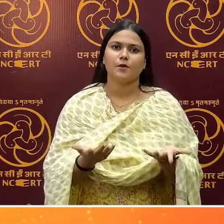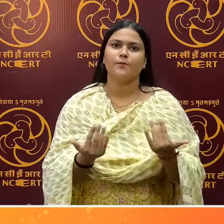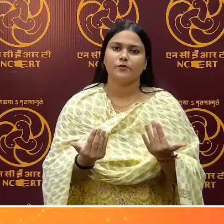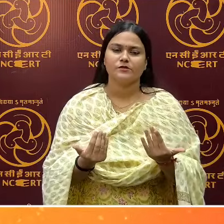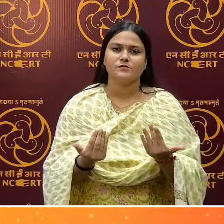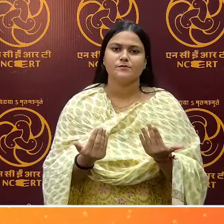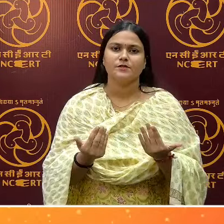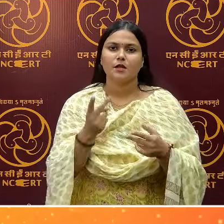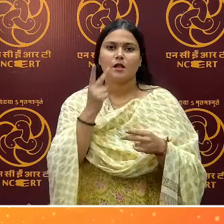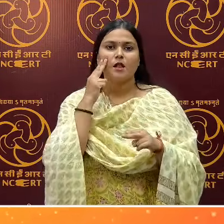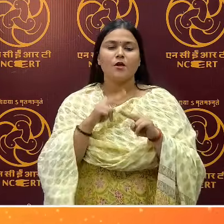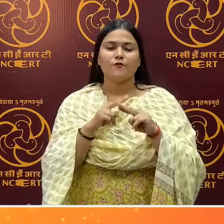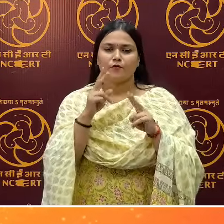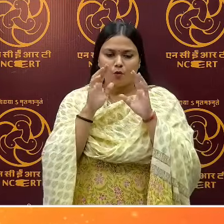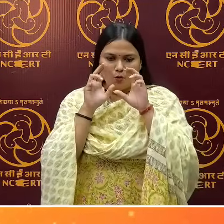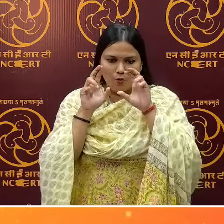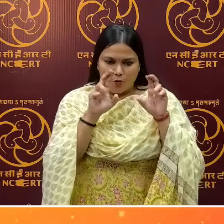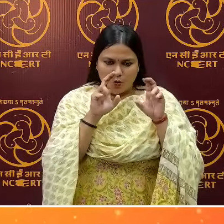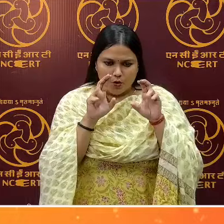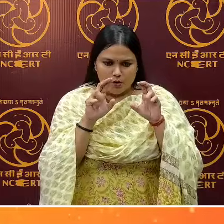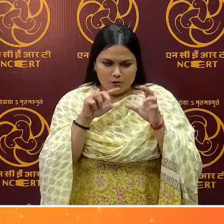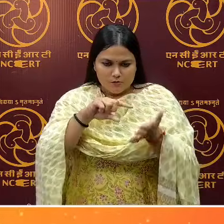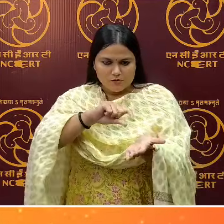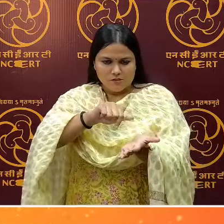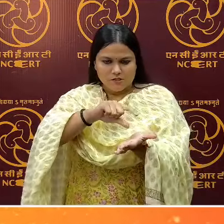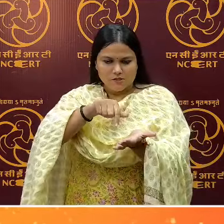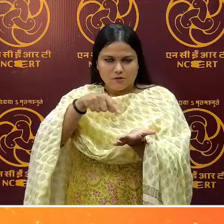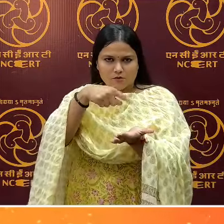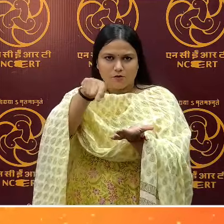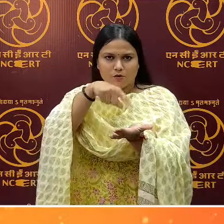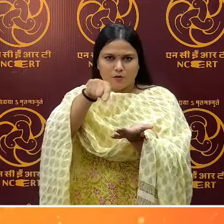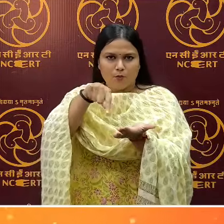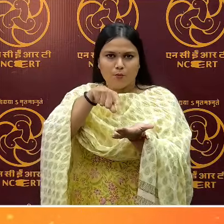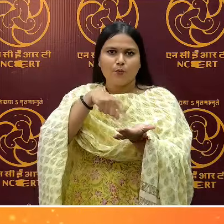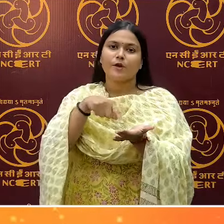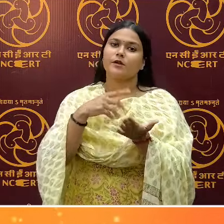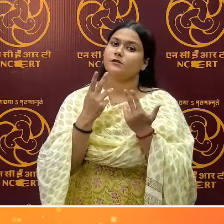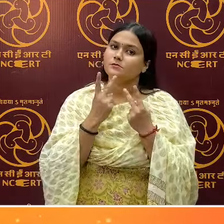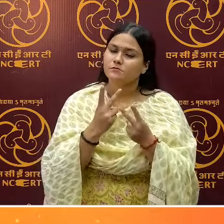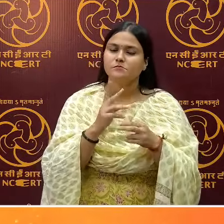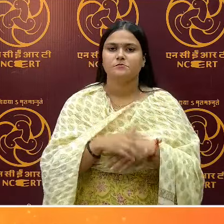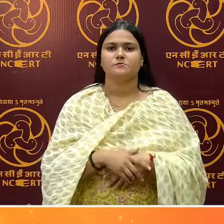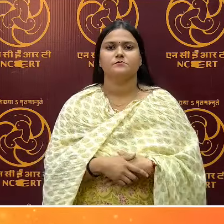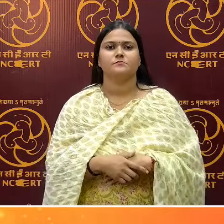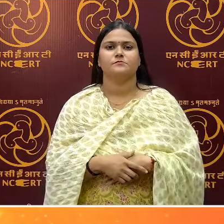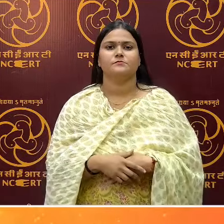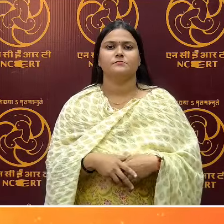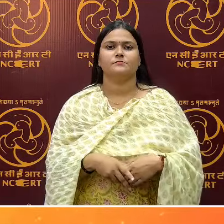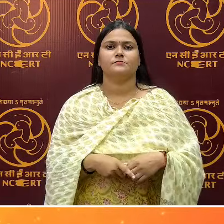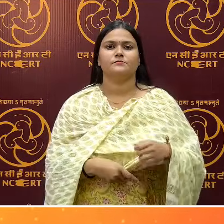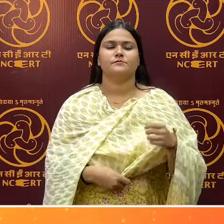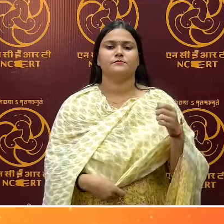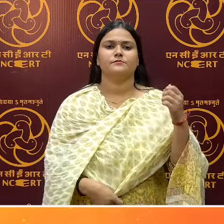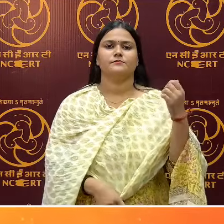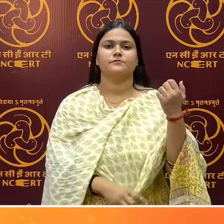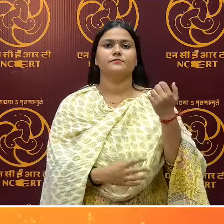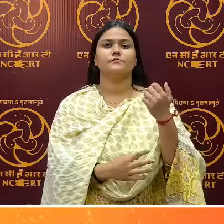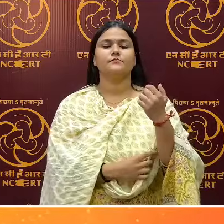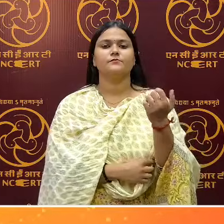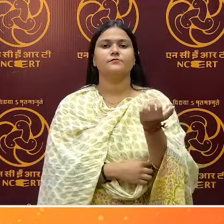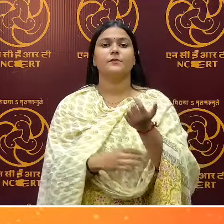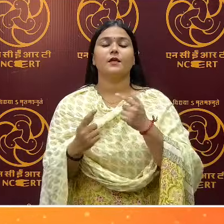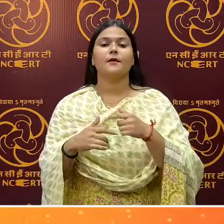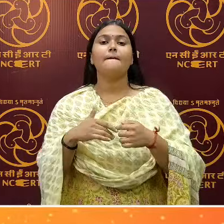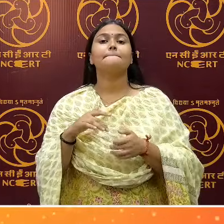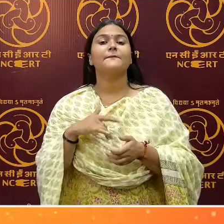fake, very faint ring. Just see. Yes. It formed a very faint ring. It gives a feeling